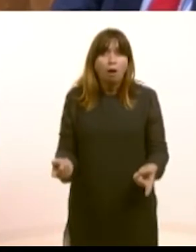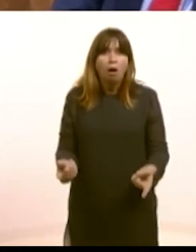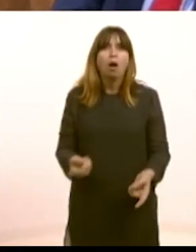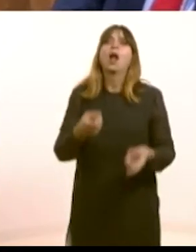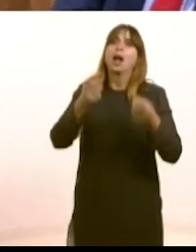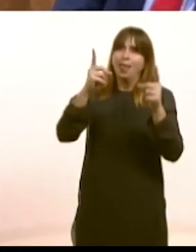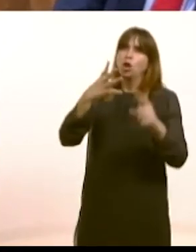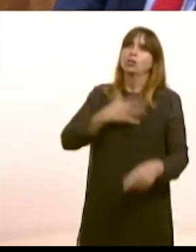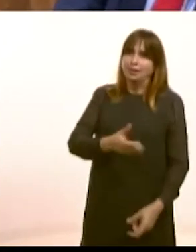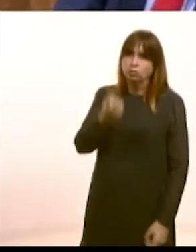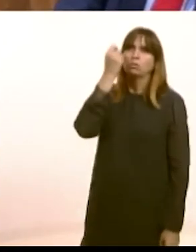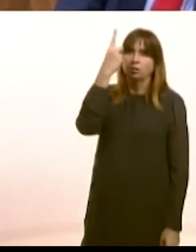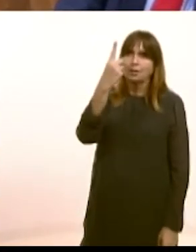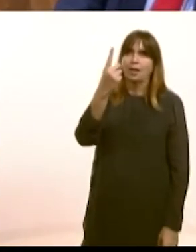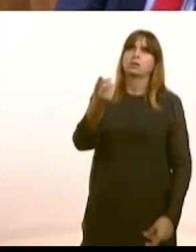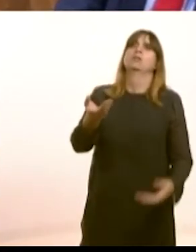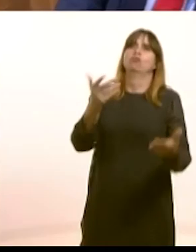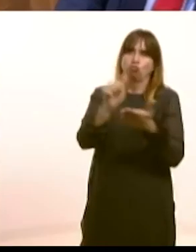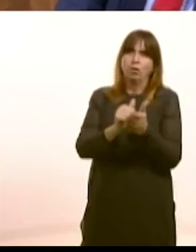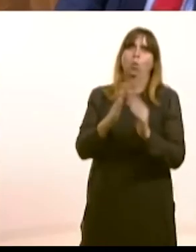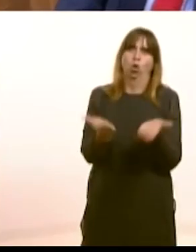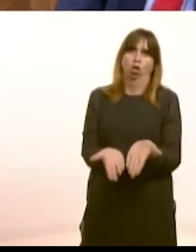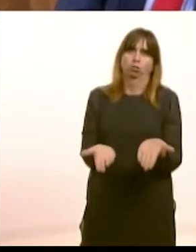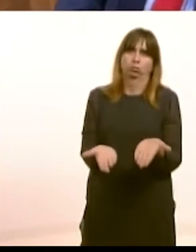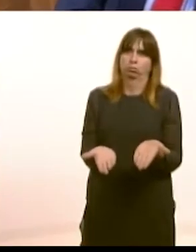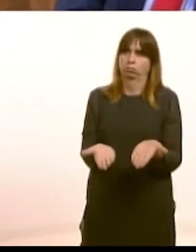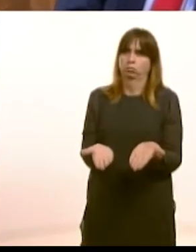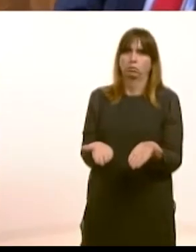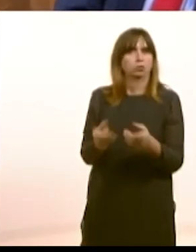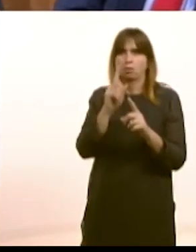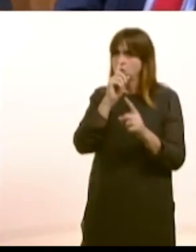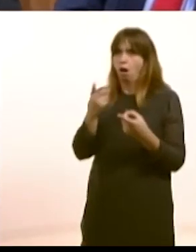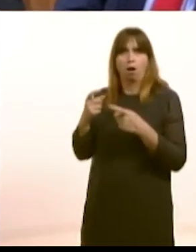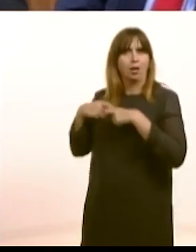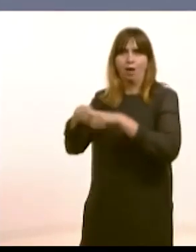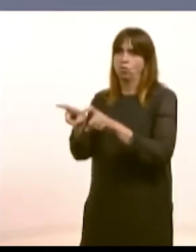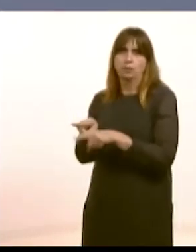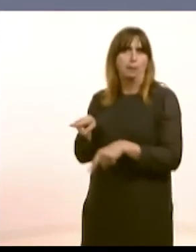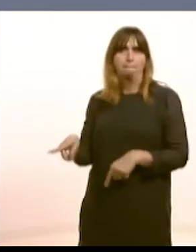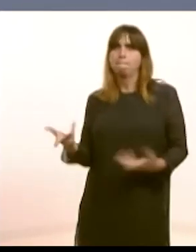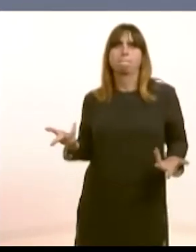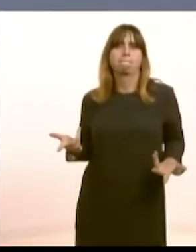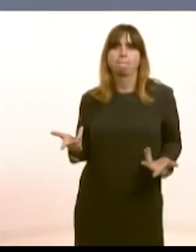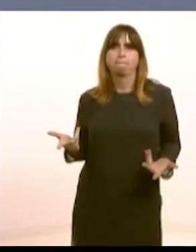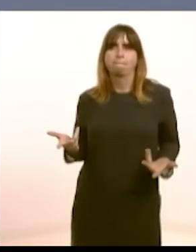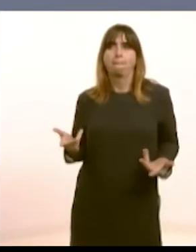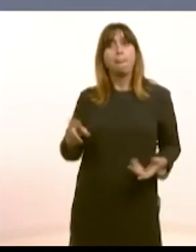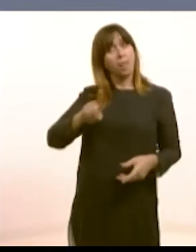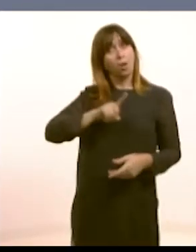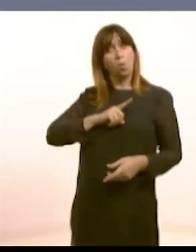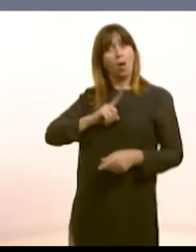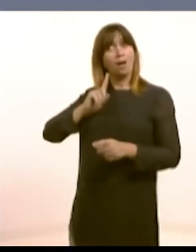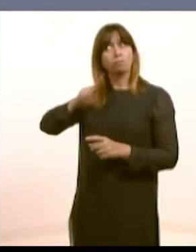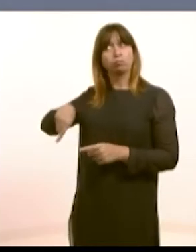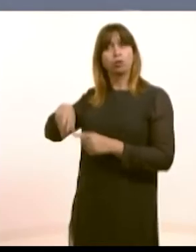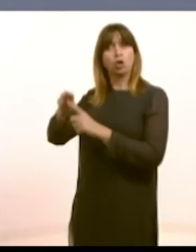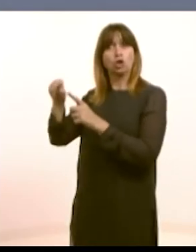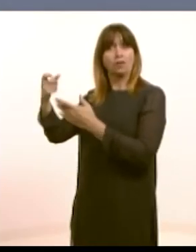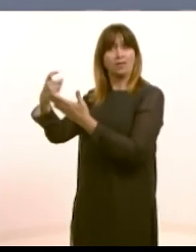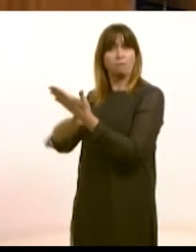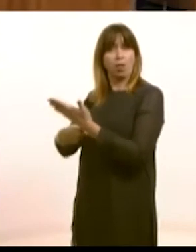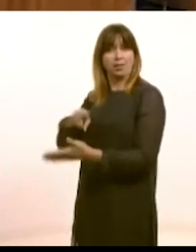and understand that the way of things 40 years ago is no longer right. She asked me why we should not adopt this Conservative policy. Well, quite simply